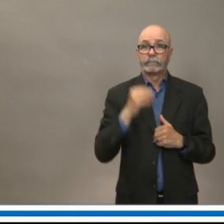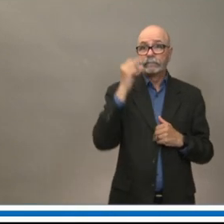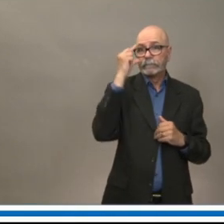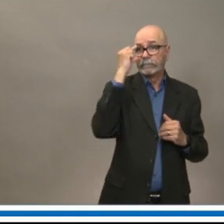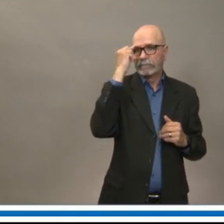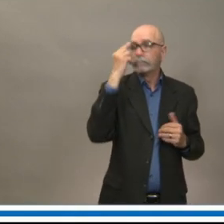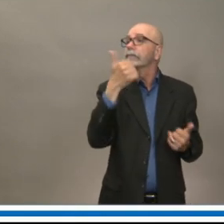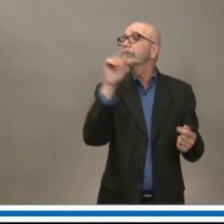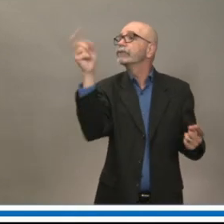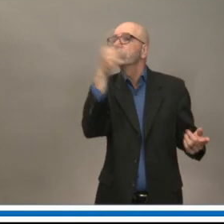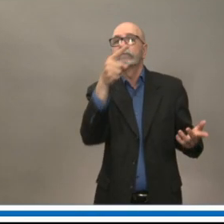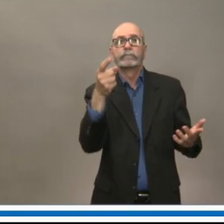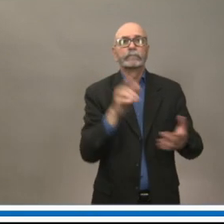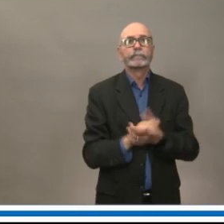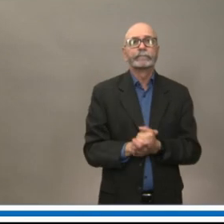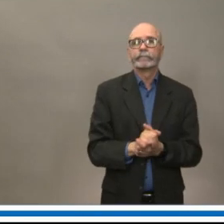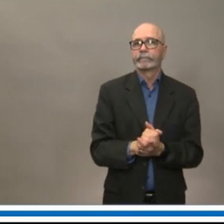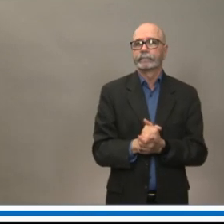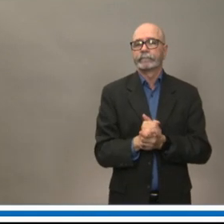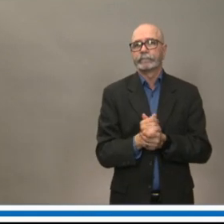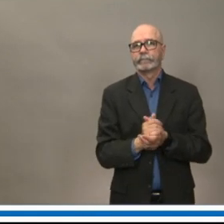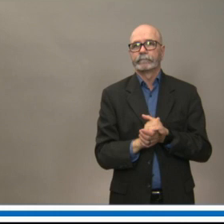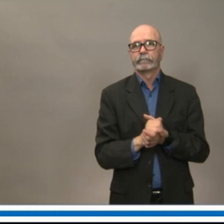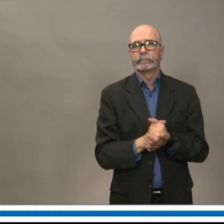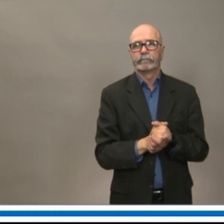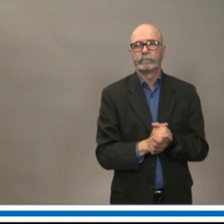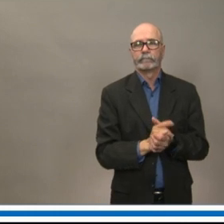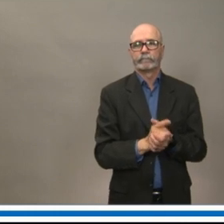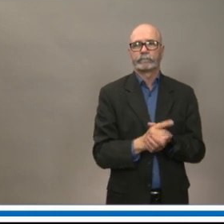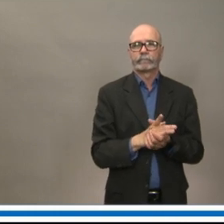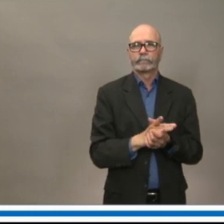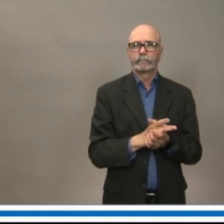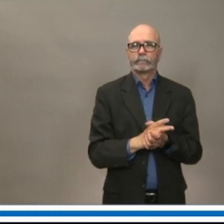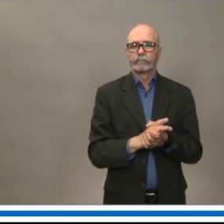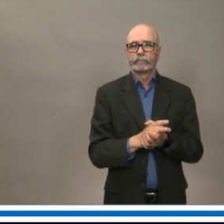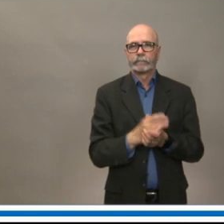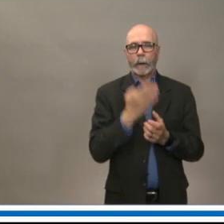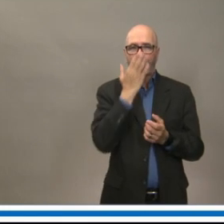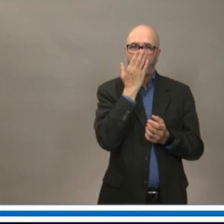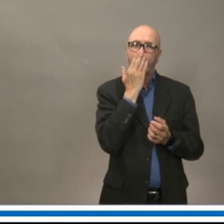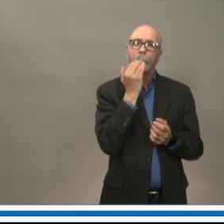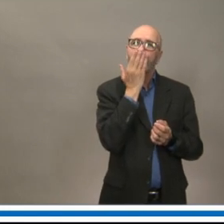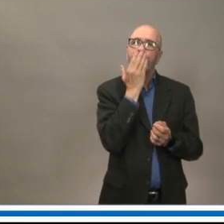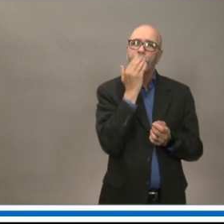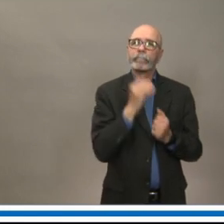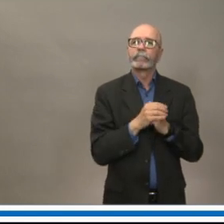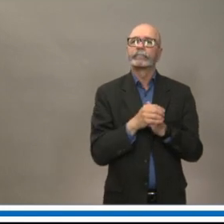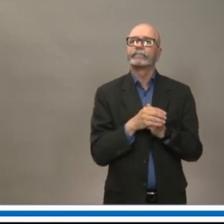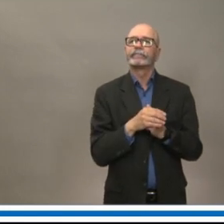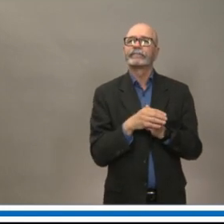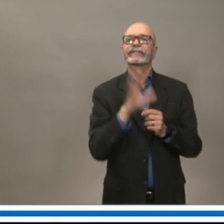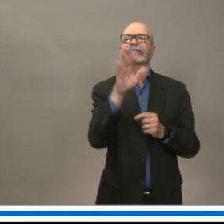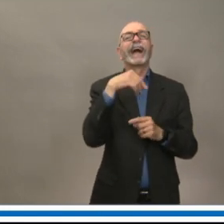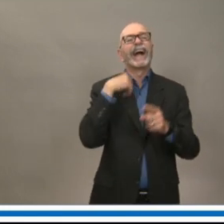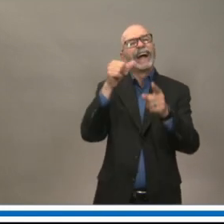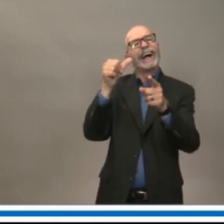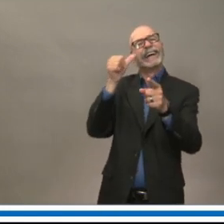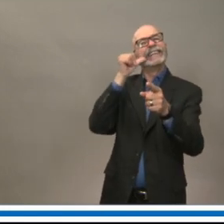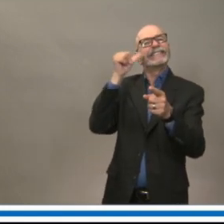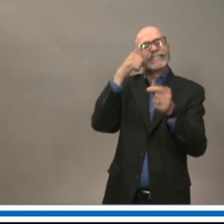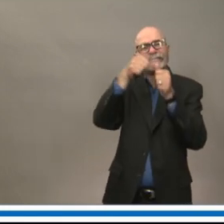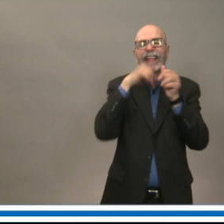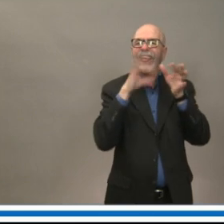follow-up? Thank you, Tina. Just changing gears here. The projection models yesterday showed estimates